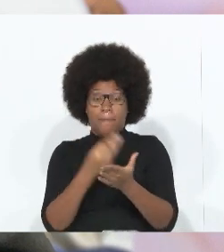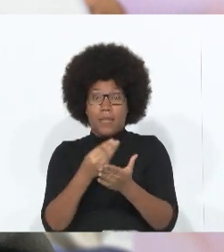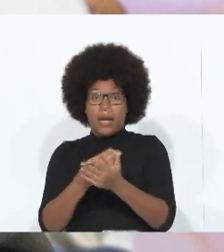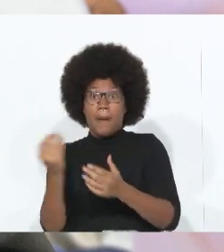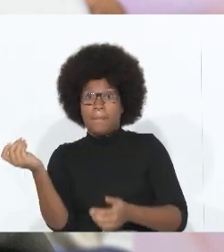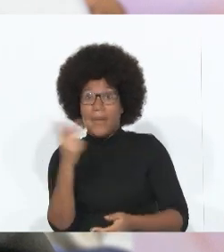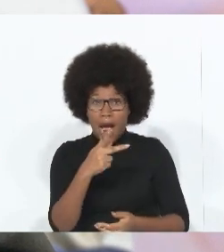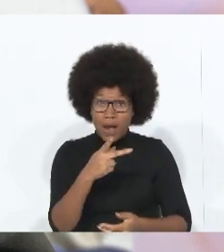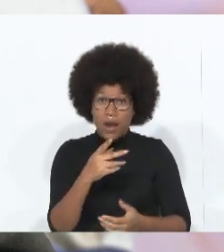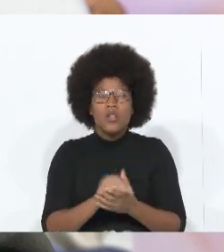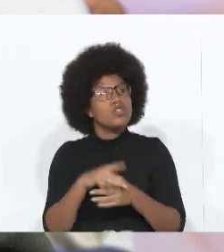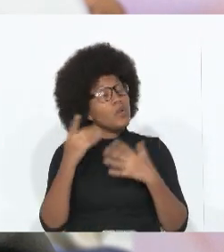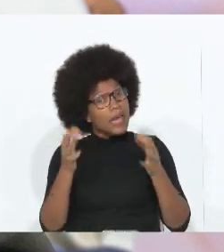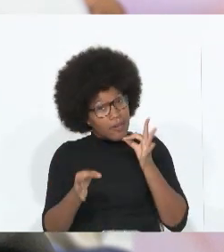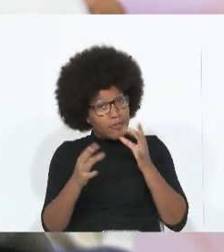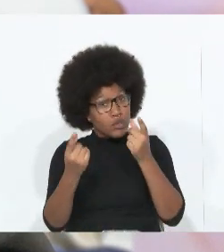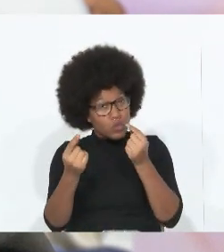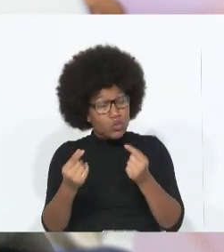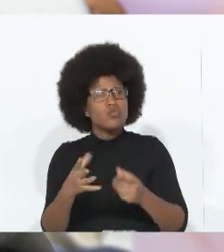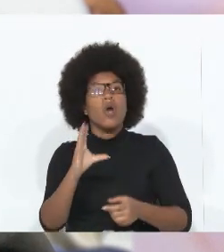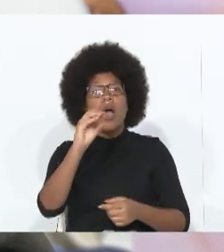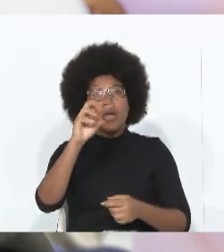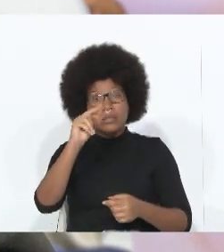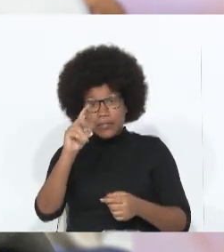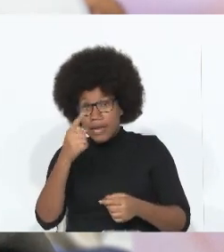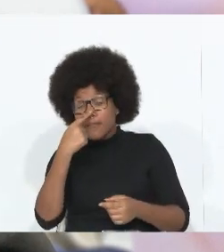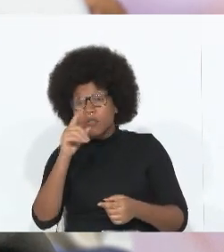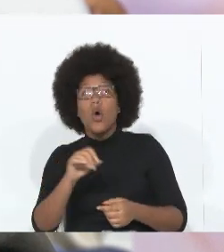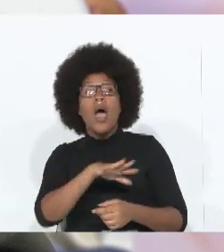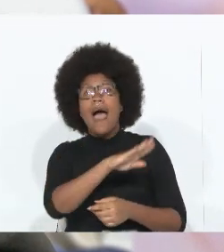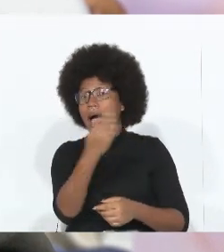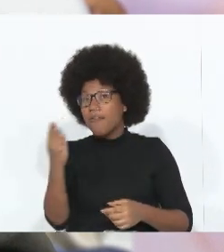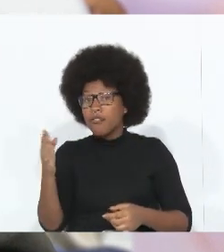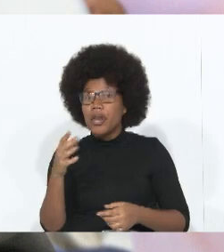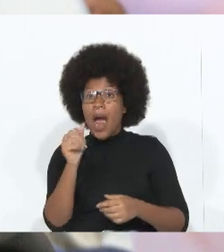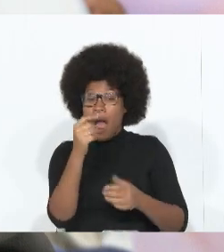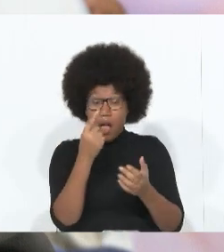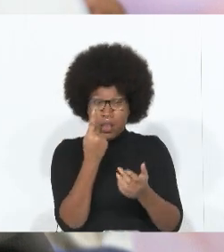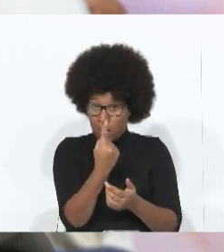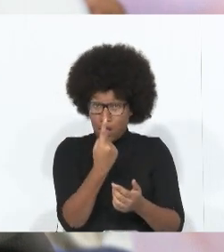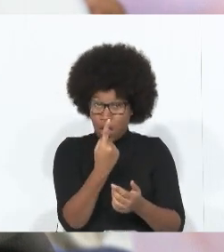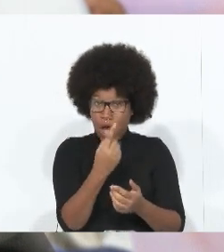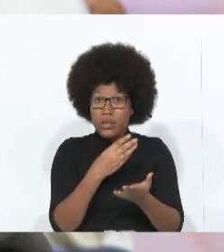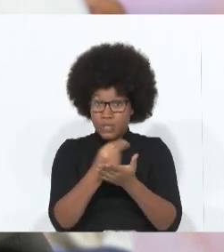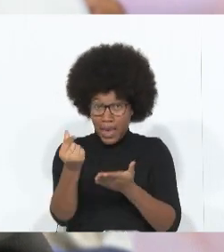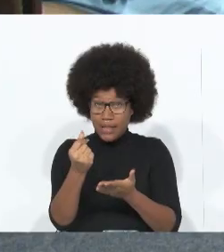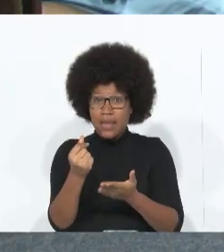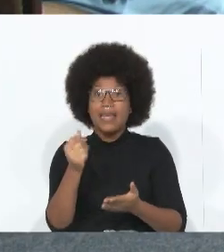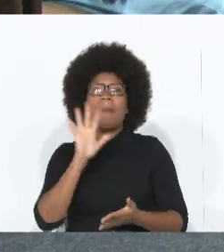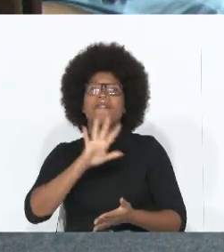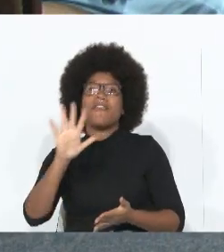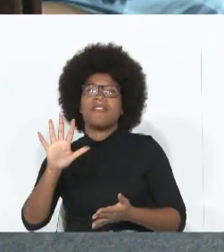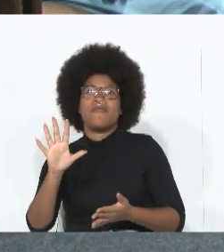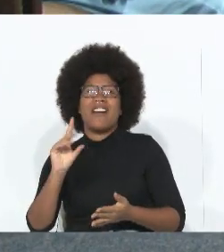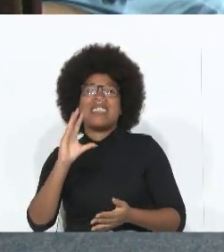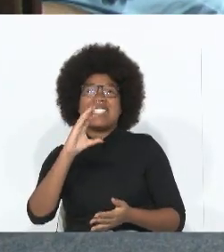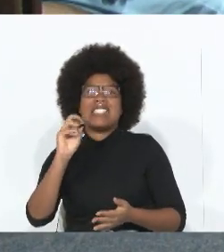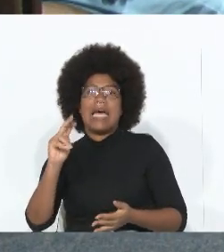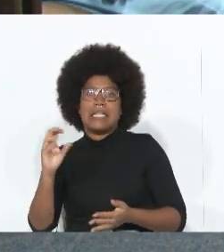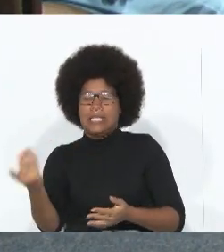those of us viewing, that we would allow you to join us. So we'll continue the discussion, but we will allow you